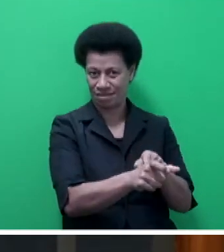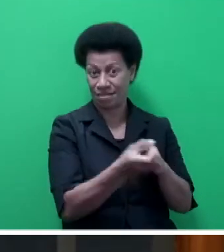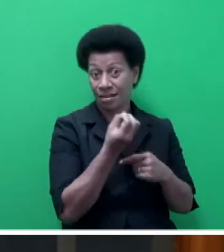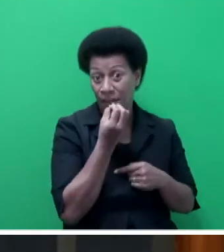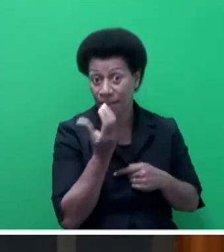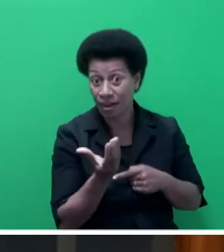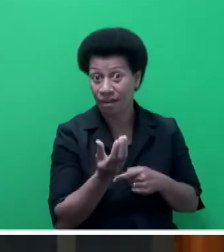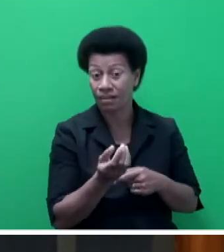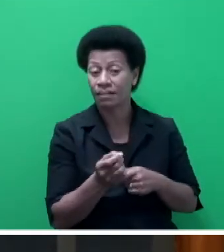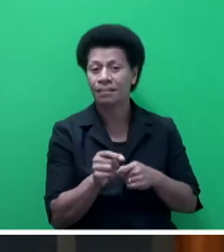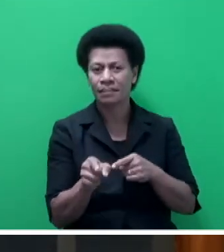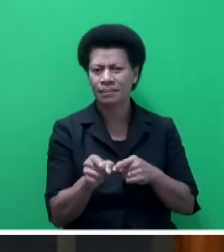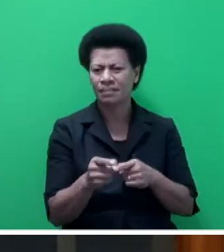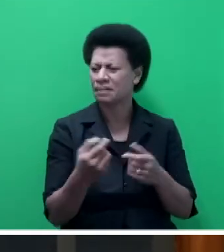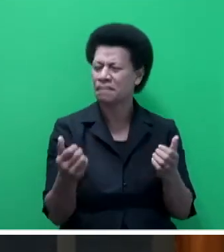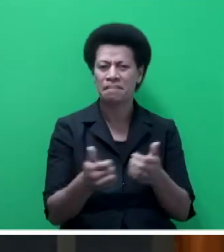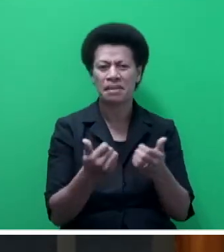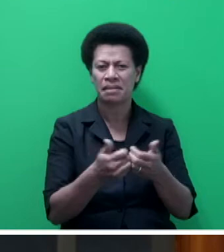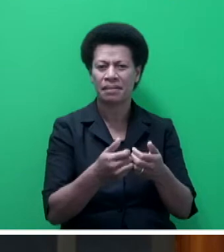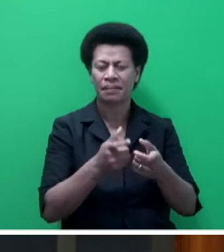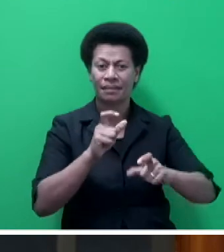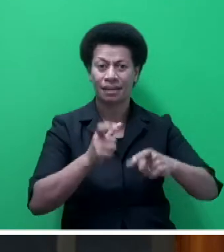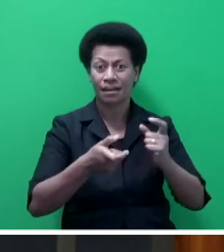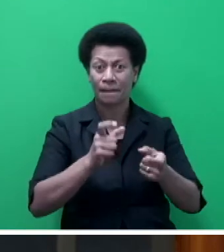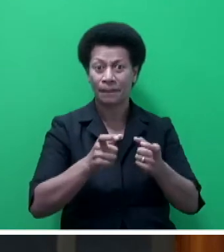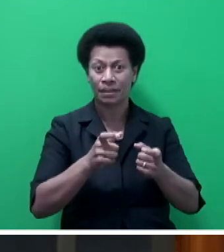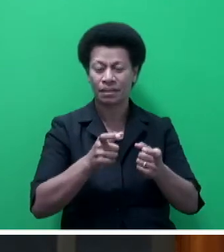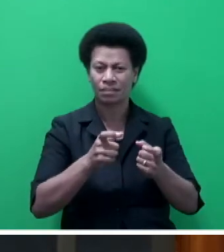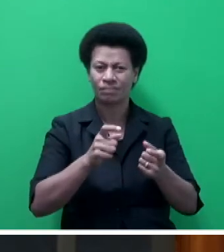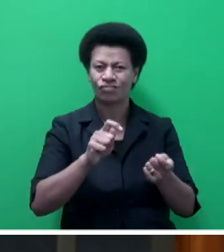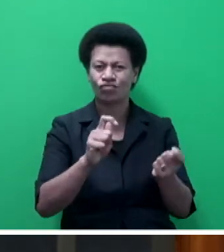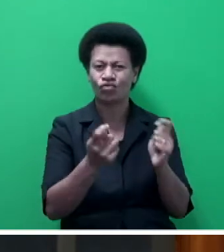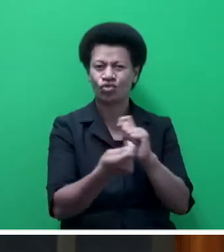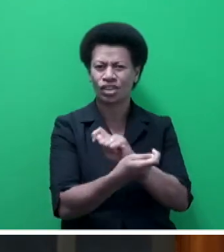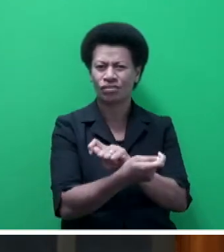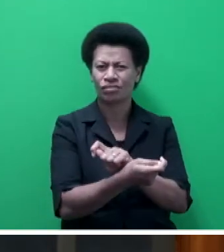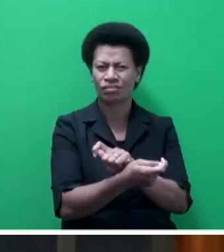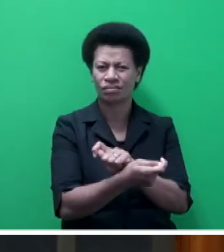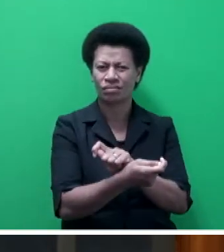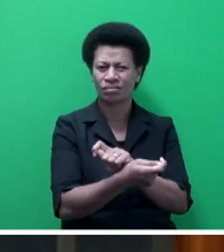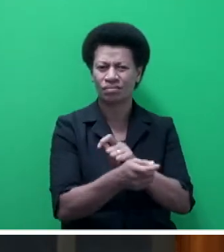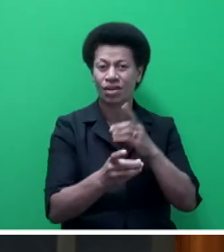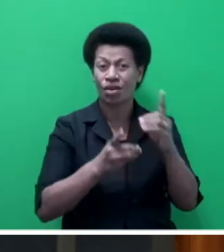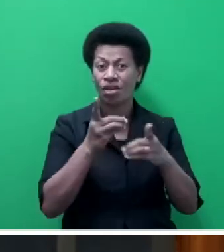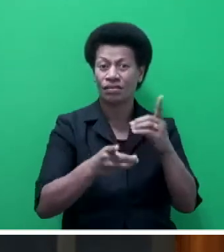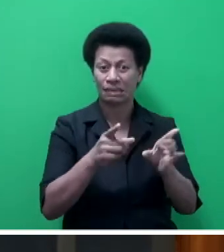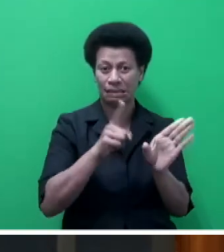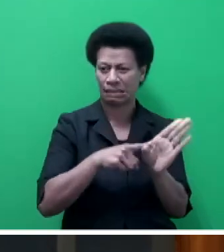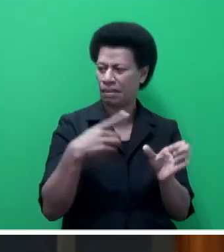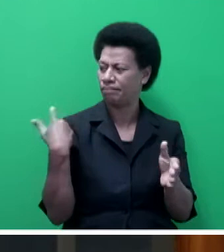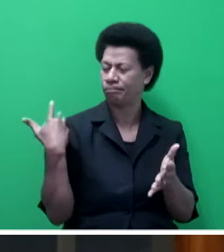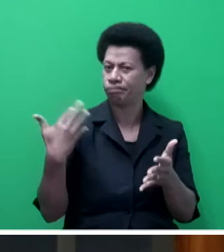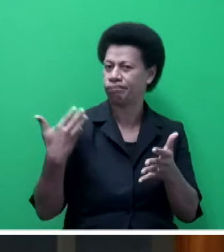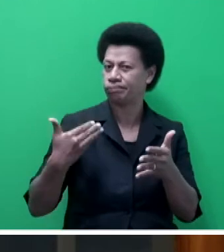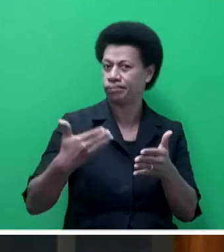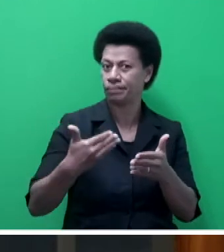I have been to a lot of climate change conferences over the past few years. But let me tell you